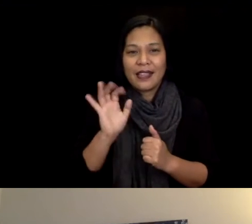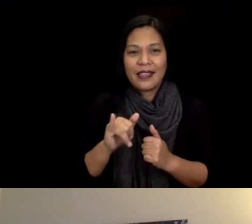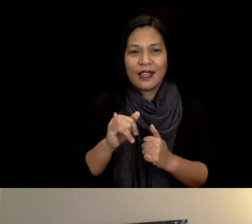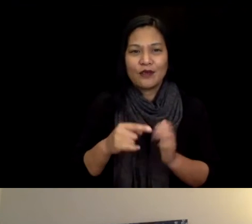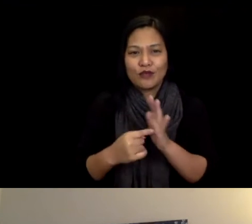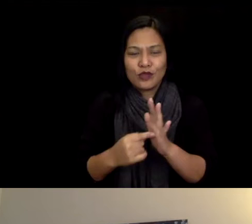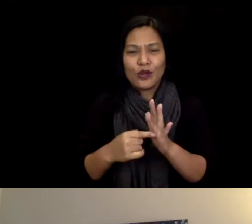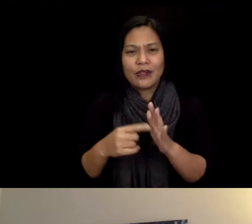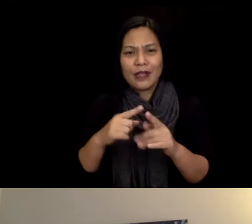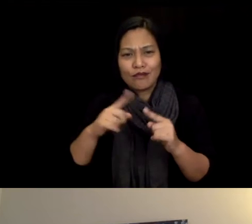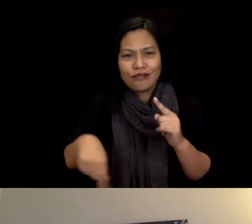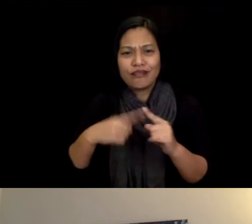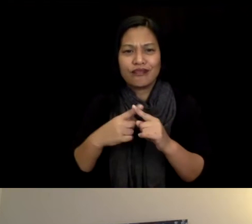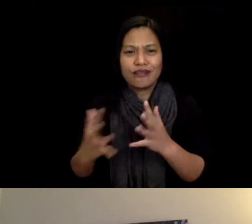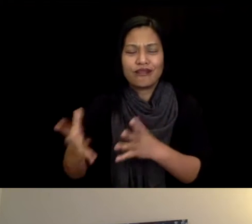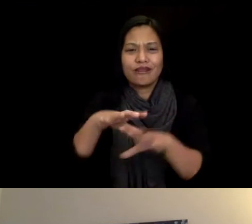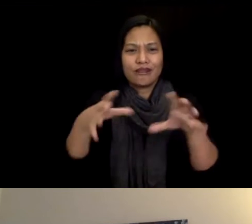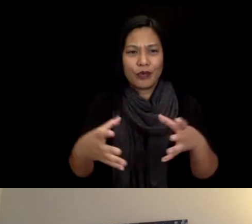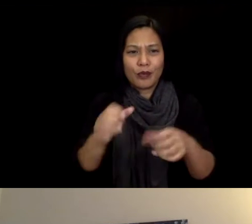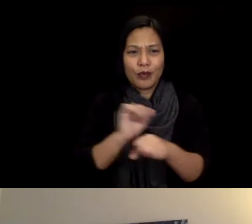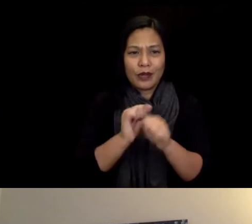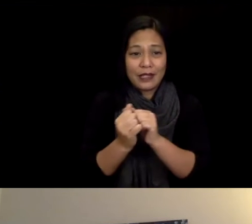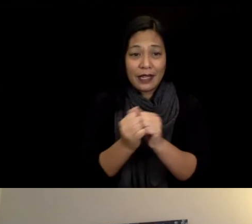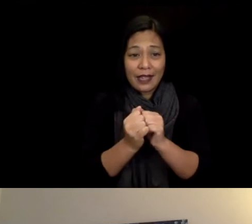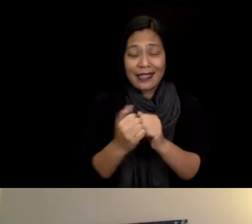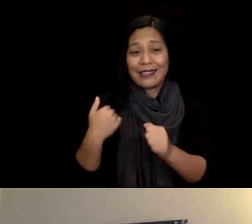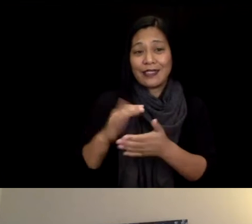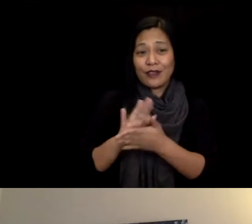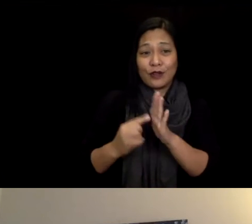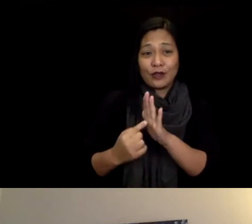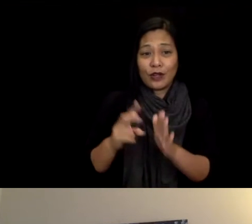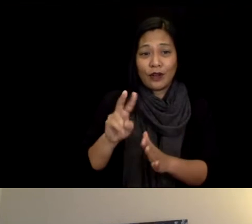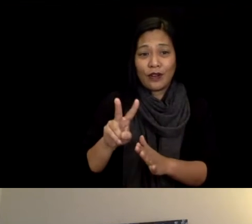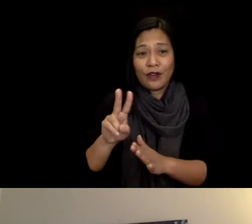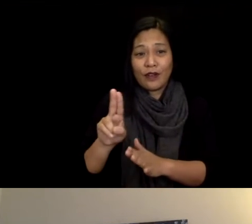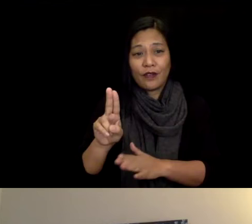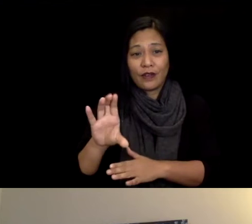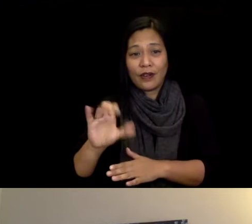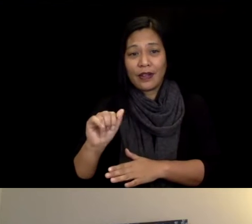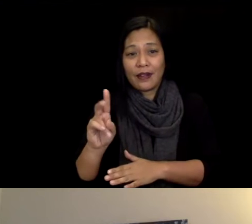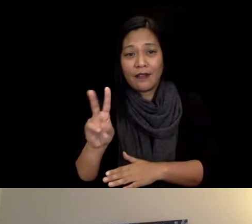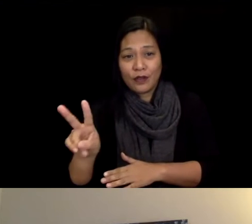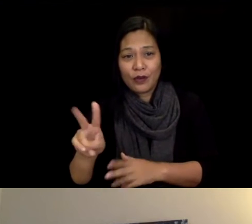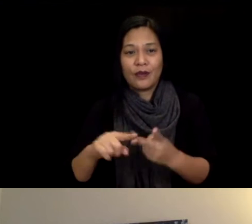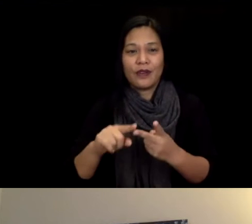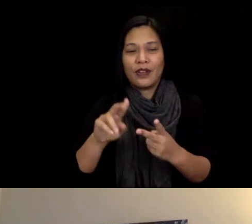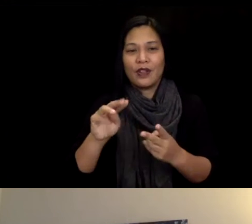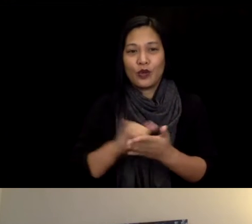Reassemblage Collective. Recent screenings include Vukavu, New York,